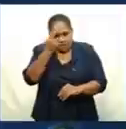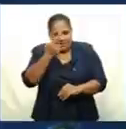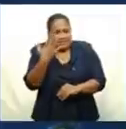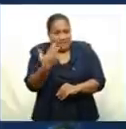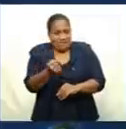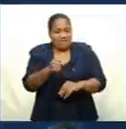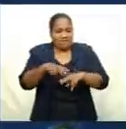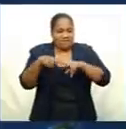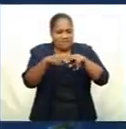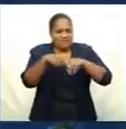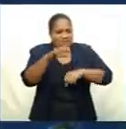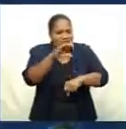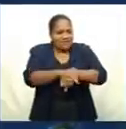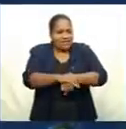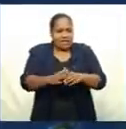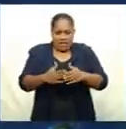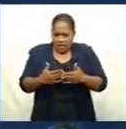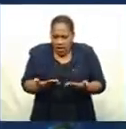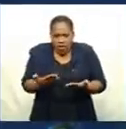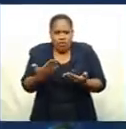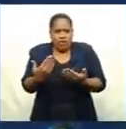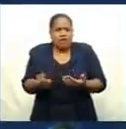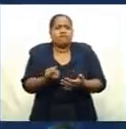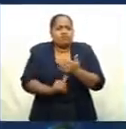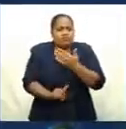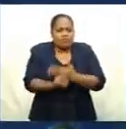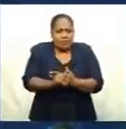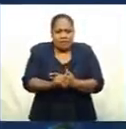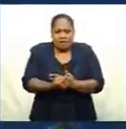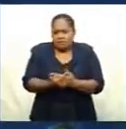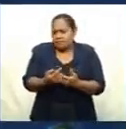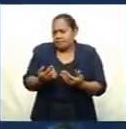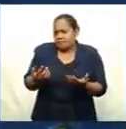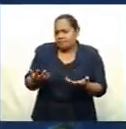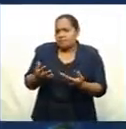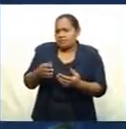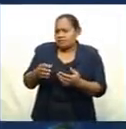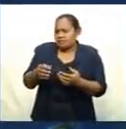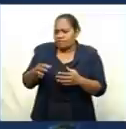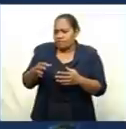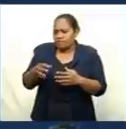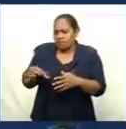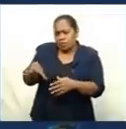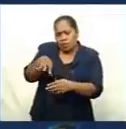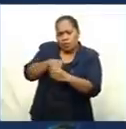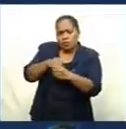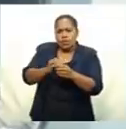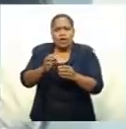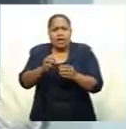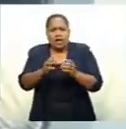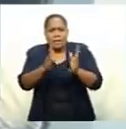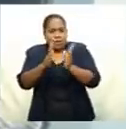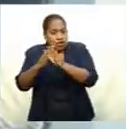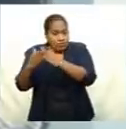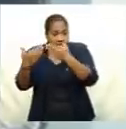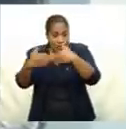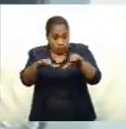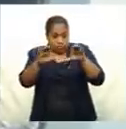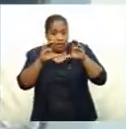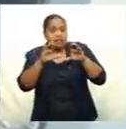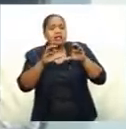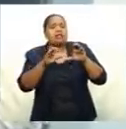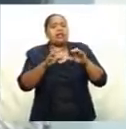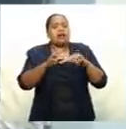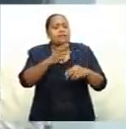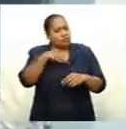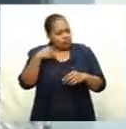now also brought on board the Municipal Council. And Ministry of